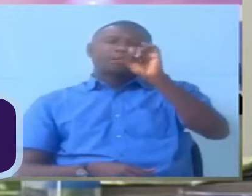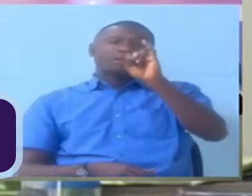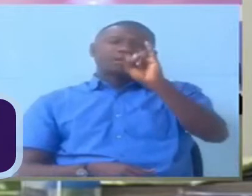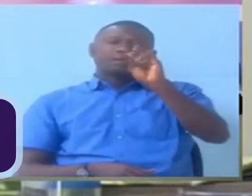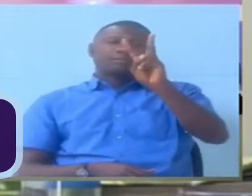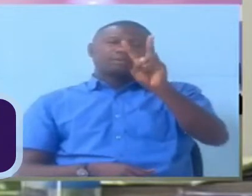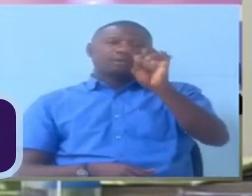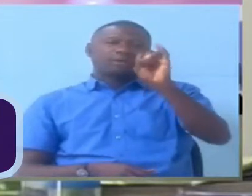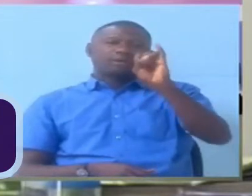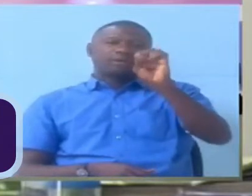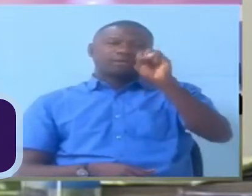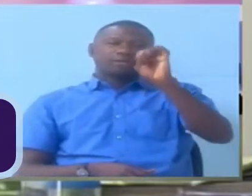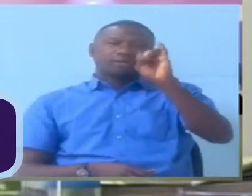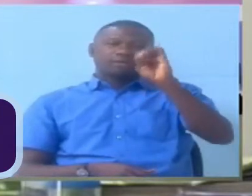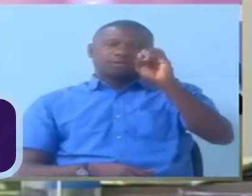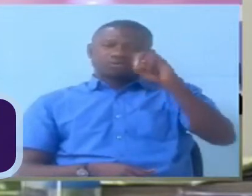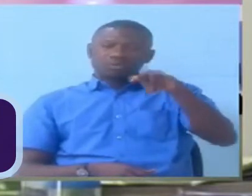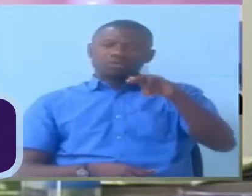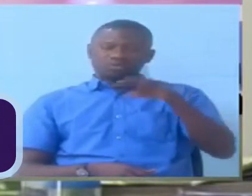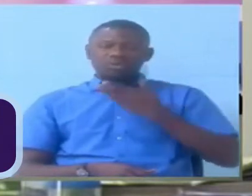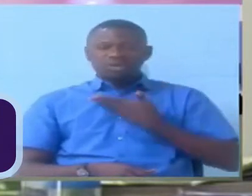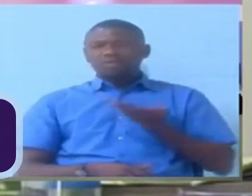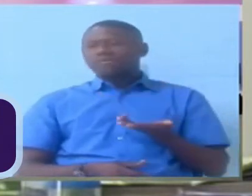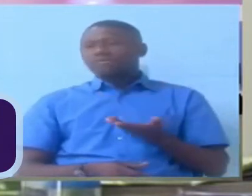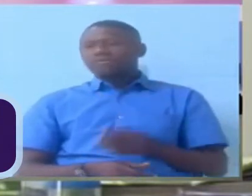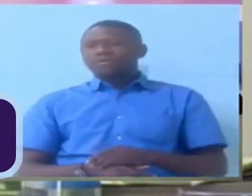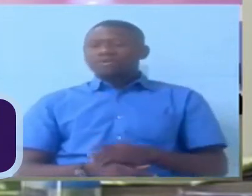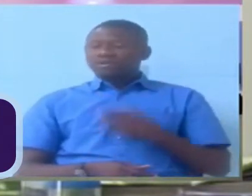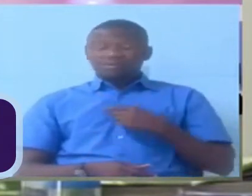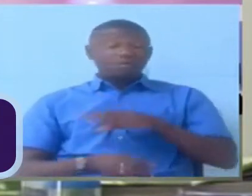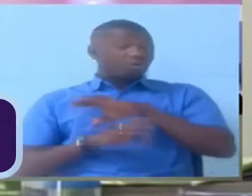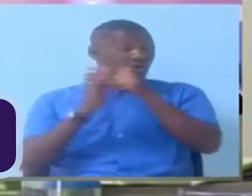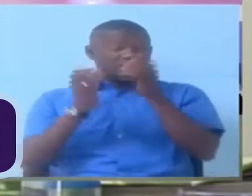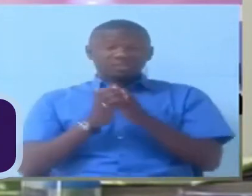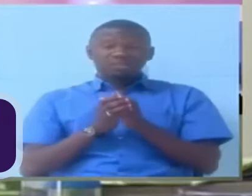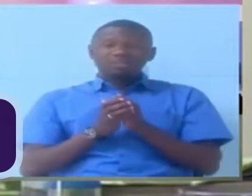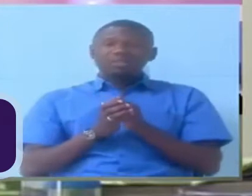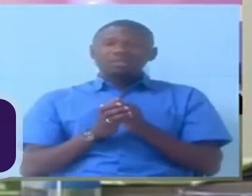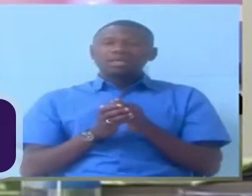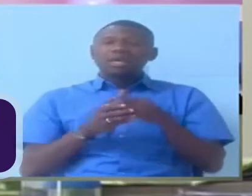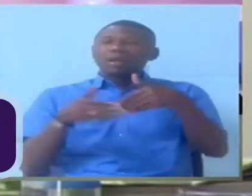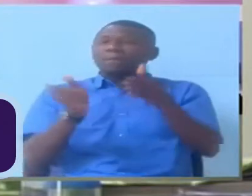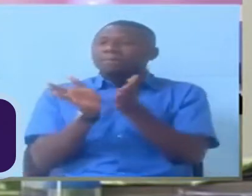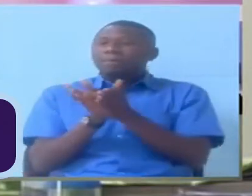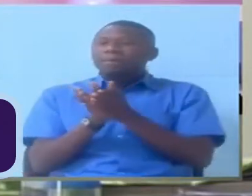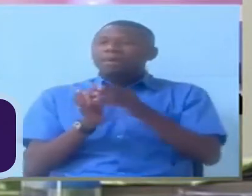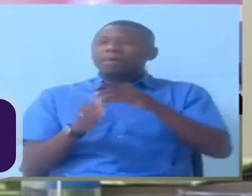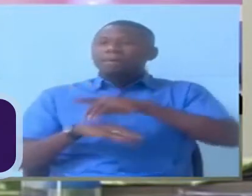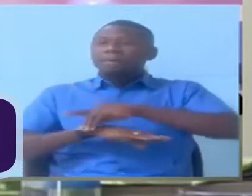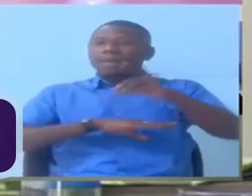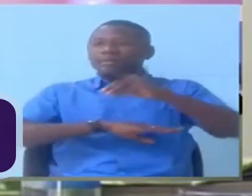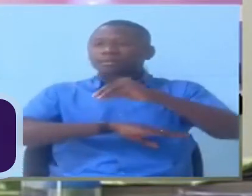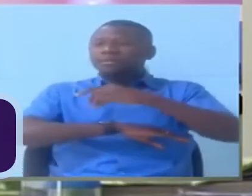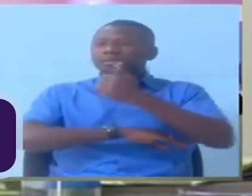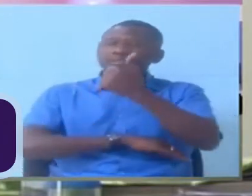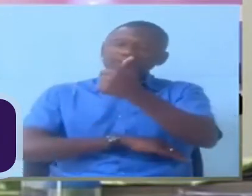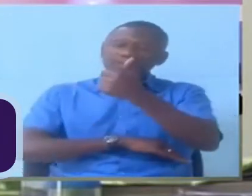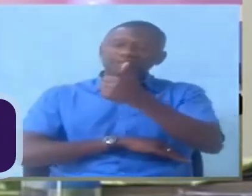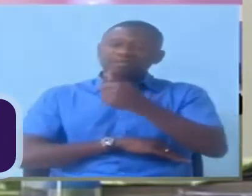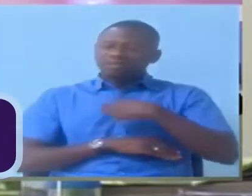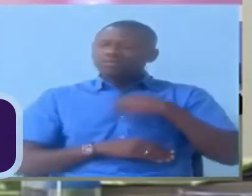higher certificate, but you did not put it in the file. Sa kam to ko ye karam ba kele mi yalon ko ye exam o ke je bari